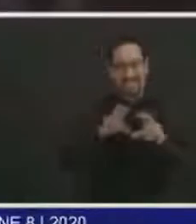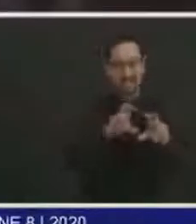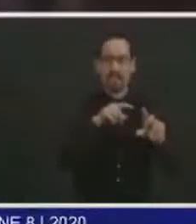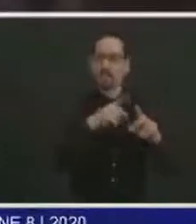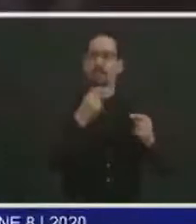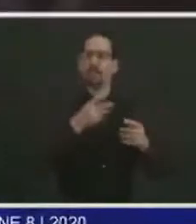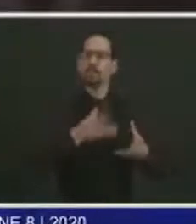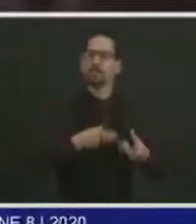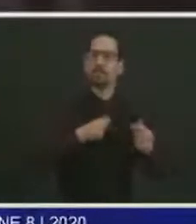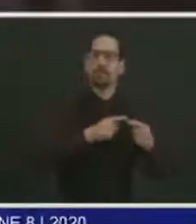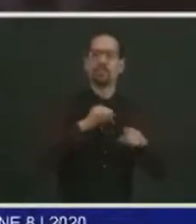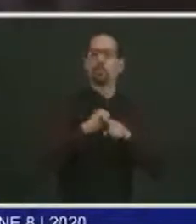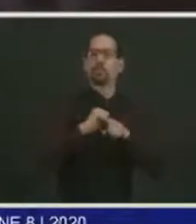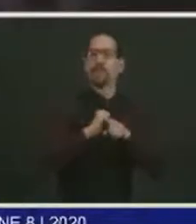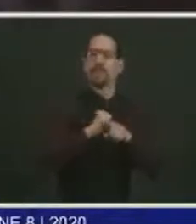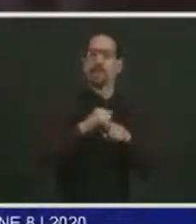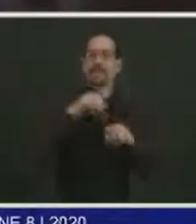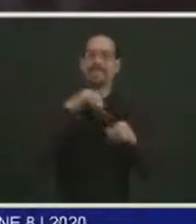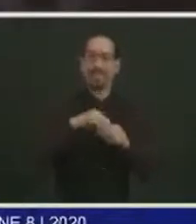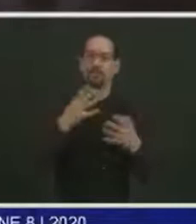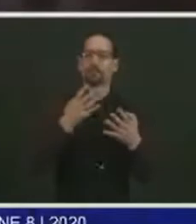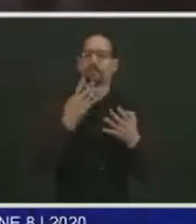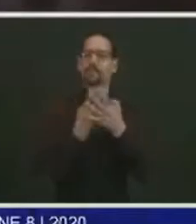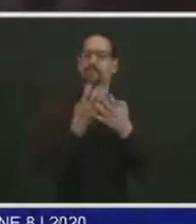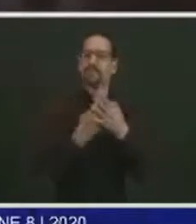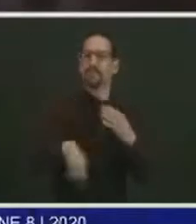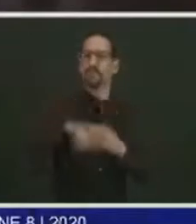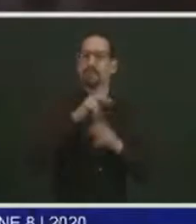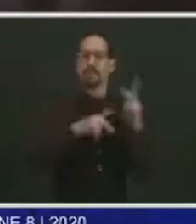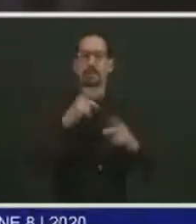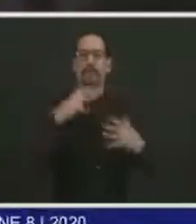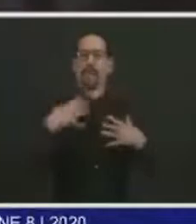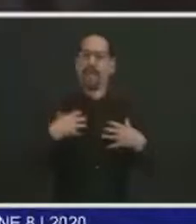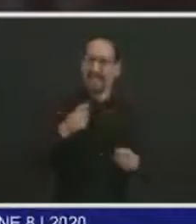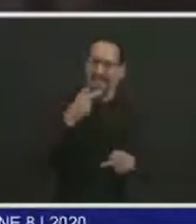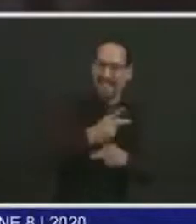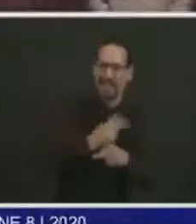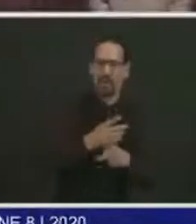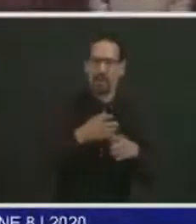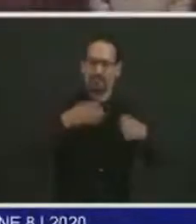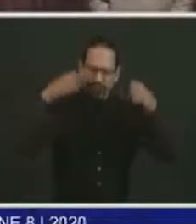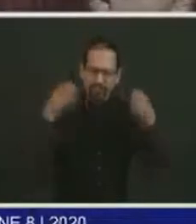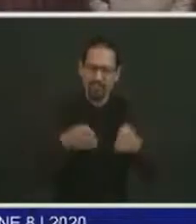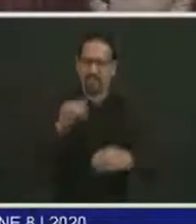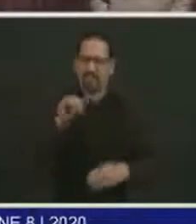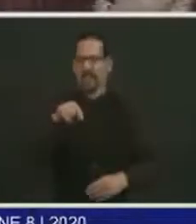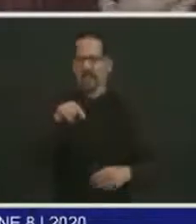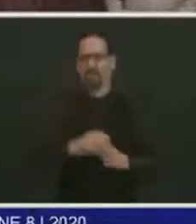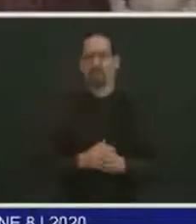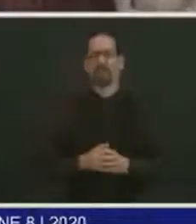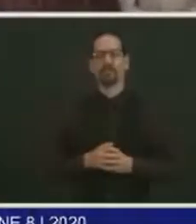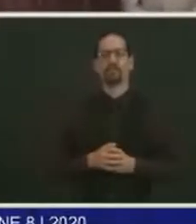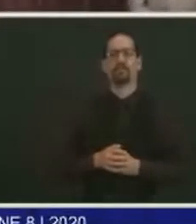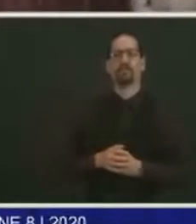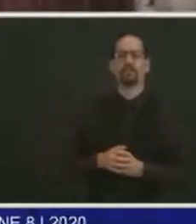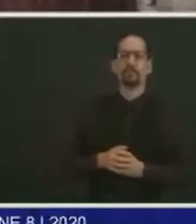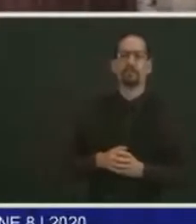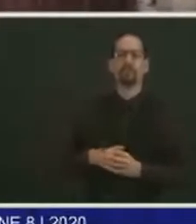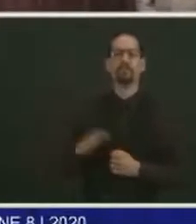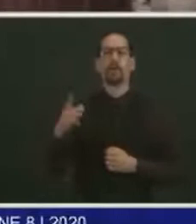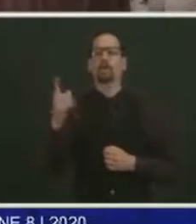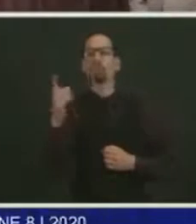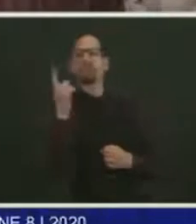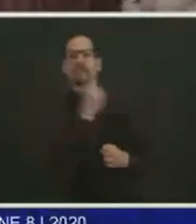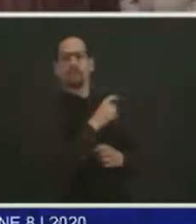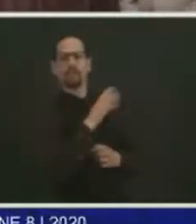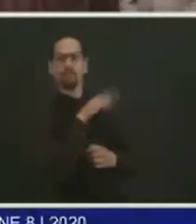in the prison or healthcare or more medical assisted treatment. So yes. Governor, I was there Friday night, and you